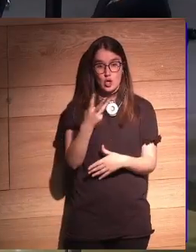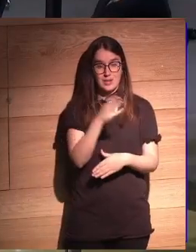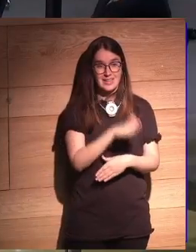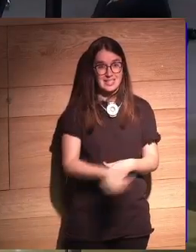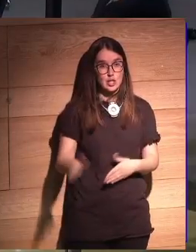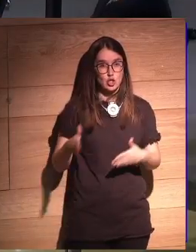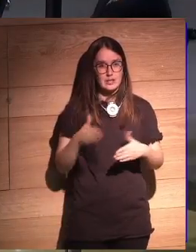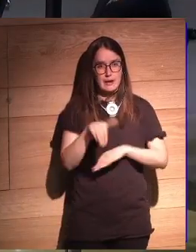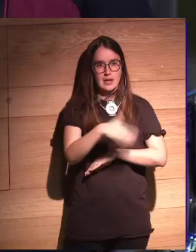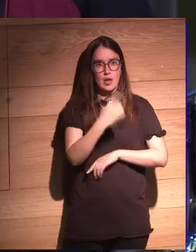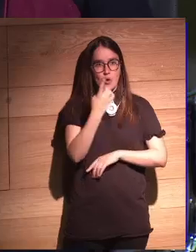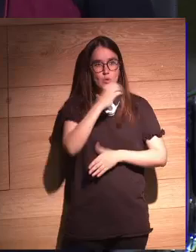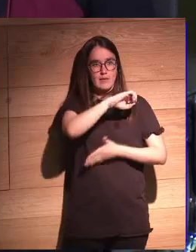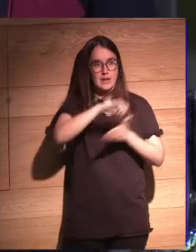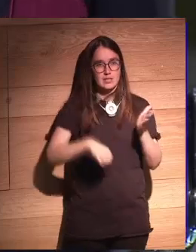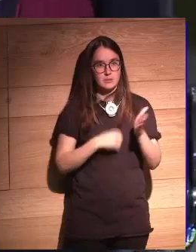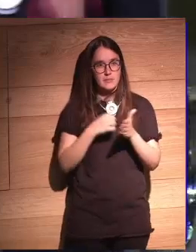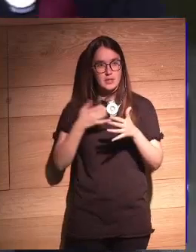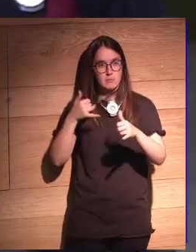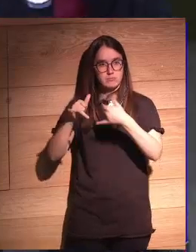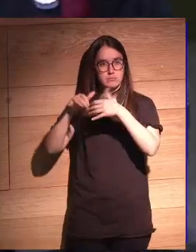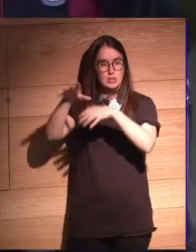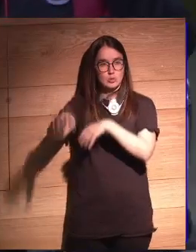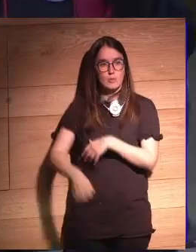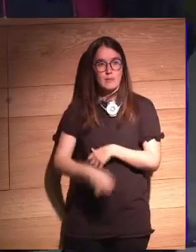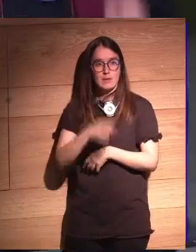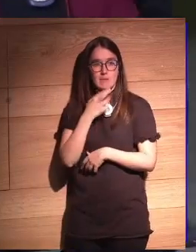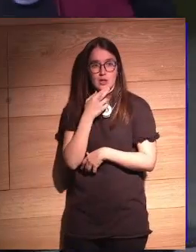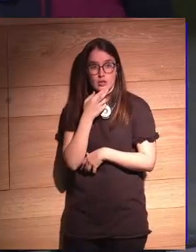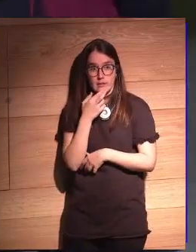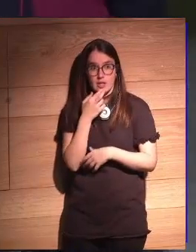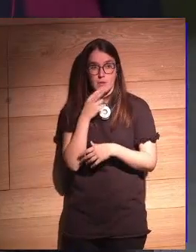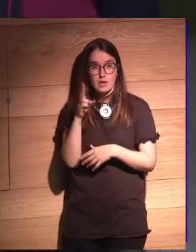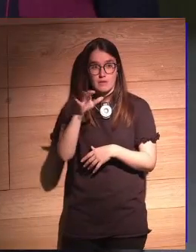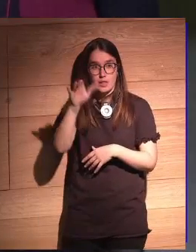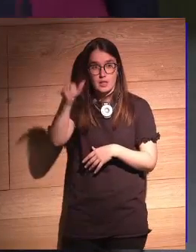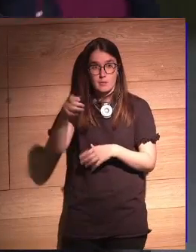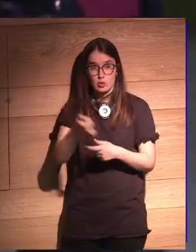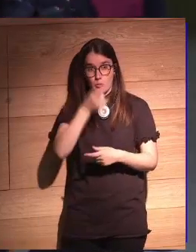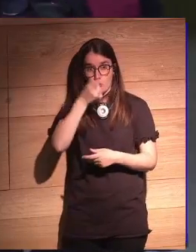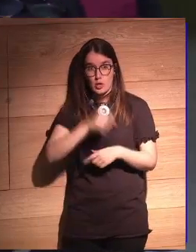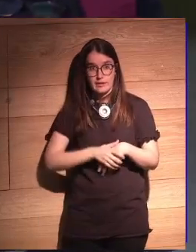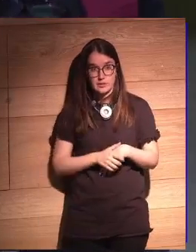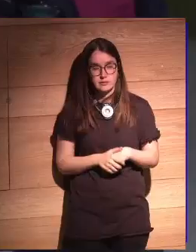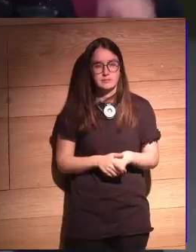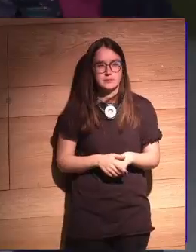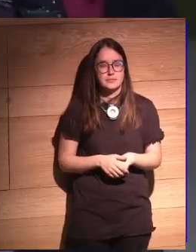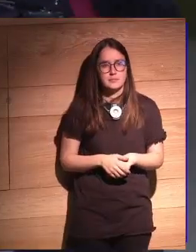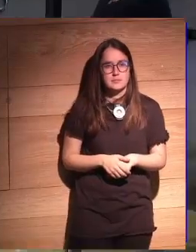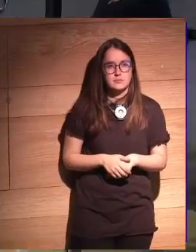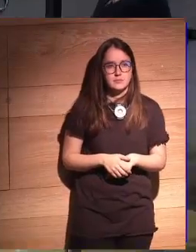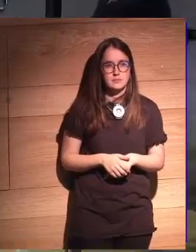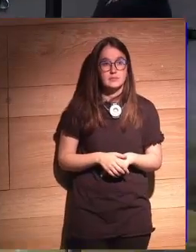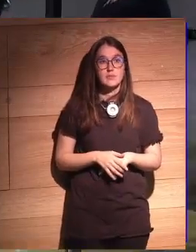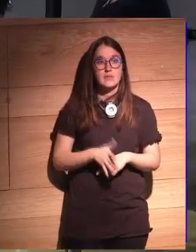for Vicente and his 3 kids who were on the street. We used one of these empty houses from the Santander Bank.